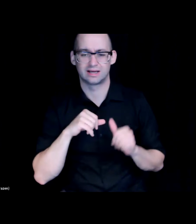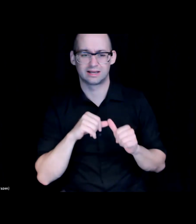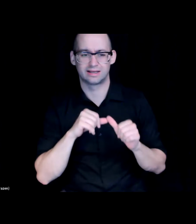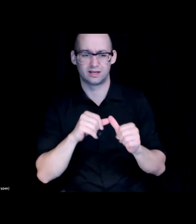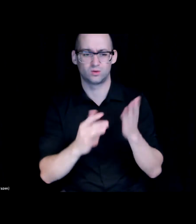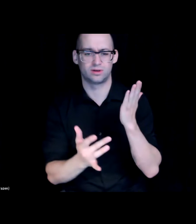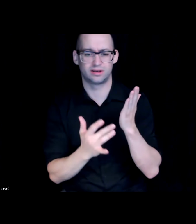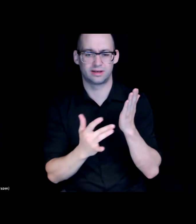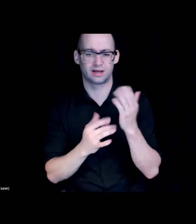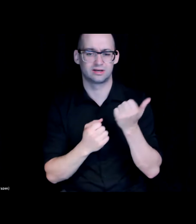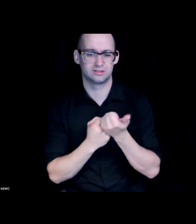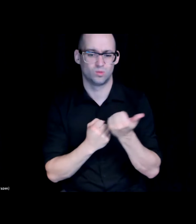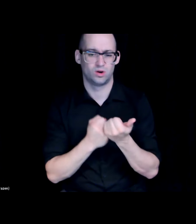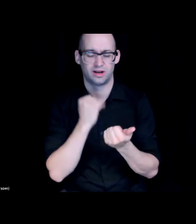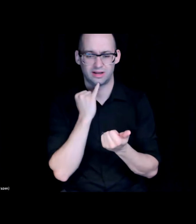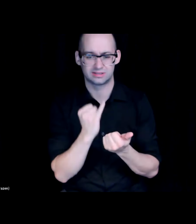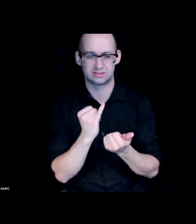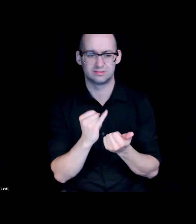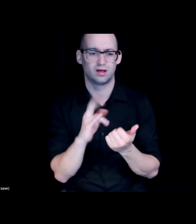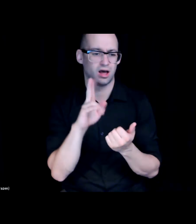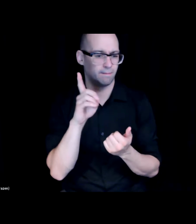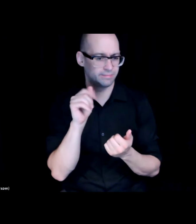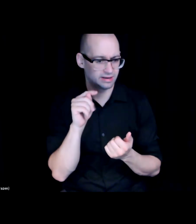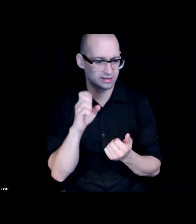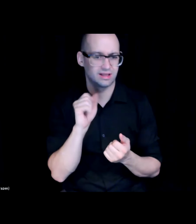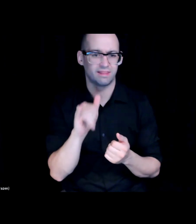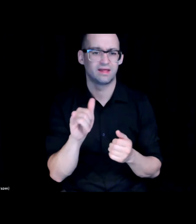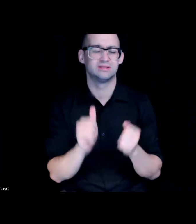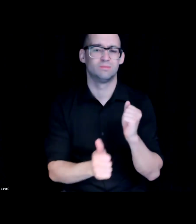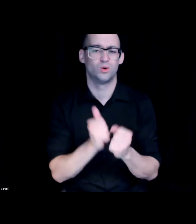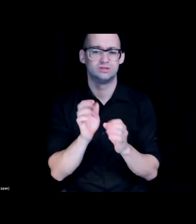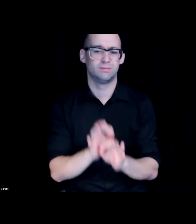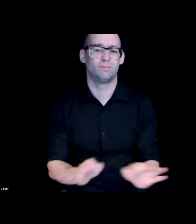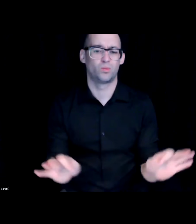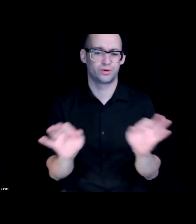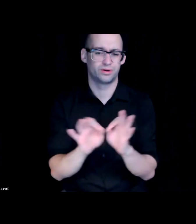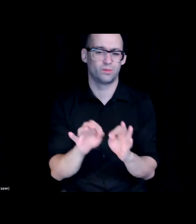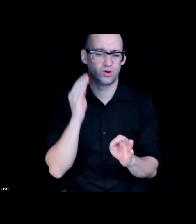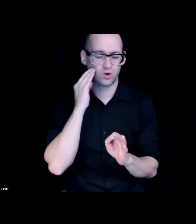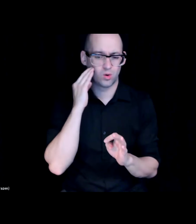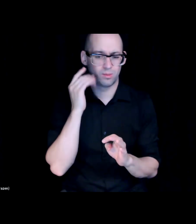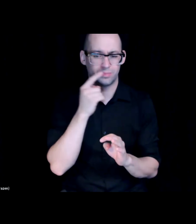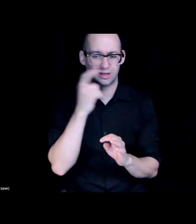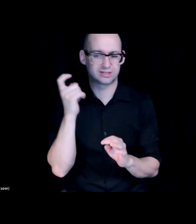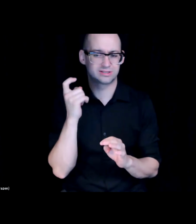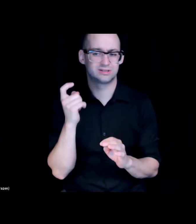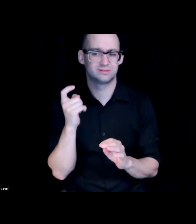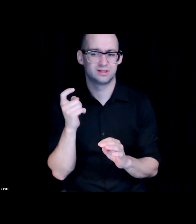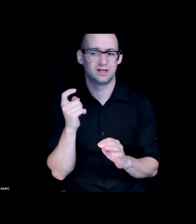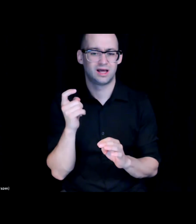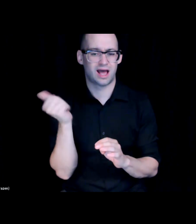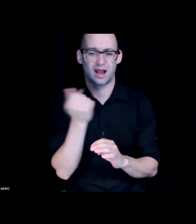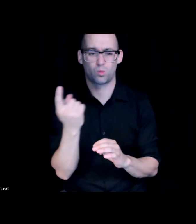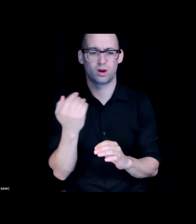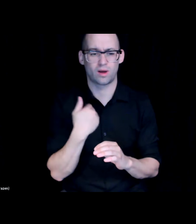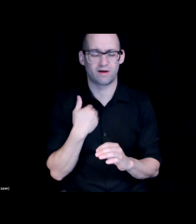support and updates. And to me, that's one of the most important things. We know this because anybody that has a Windows